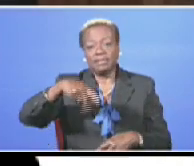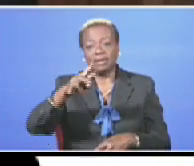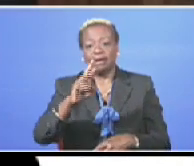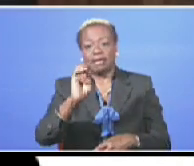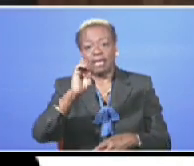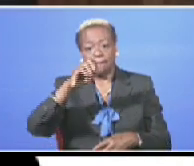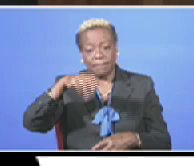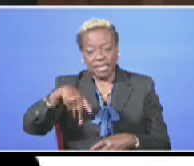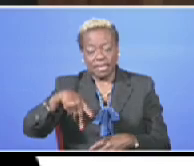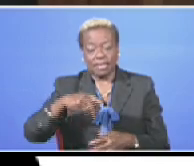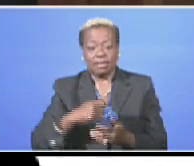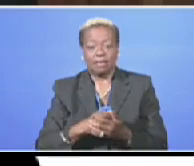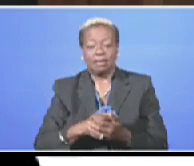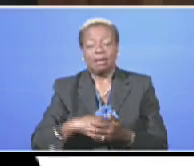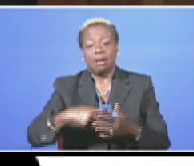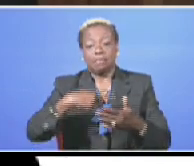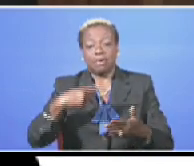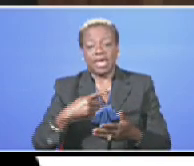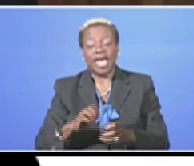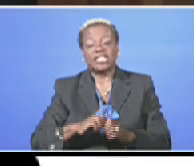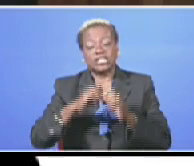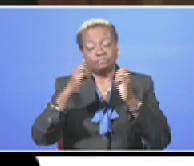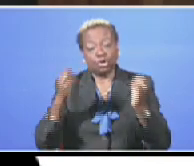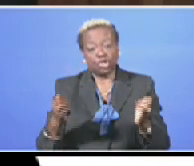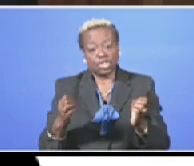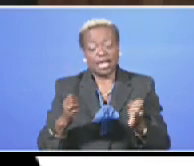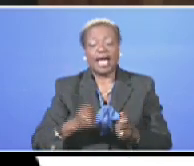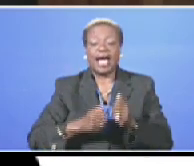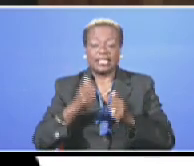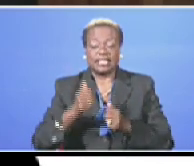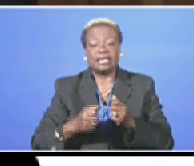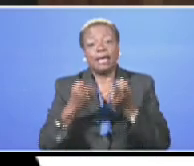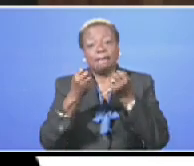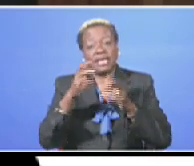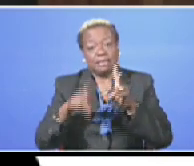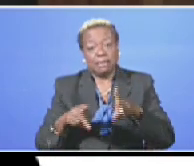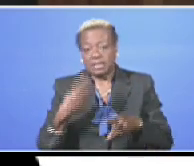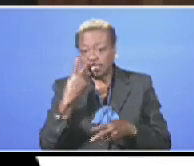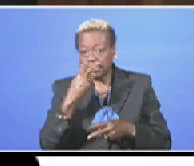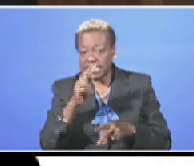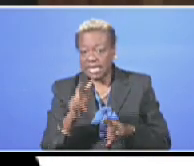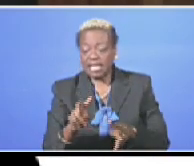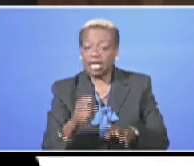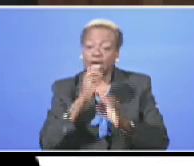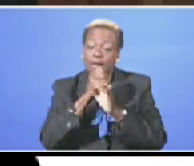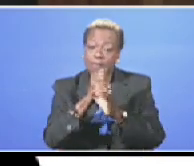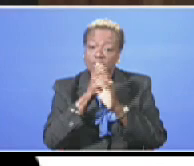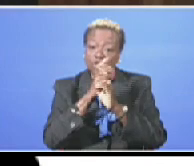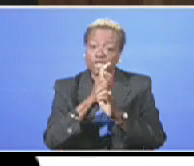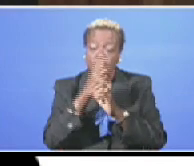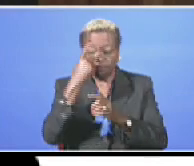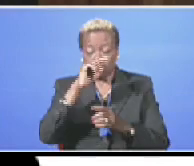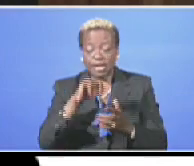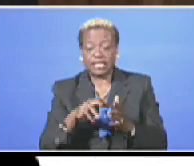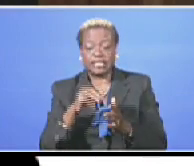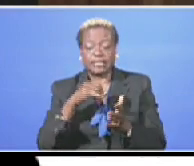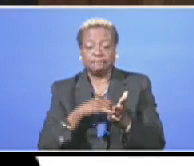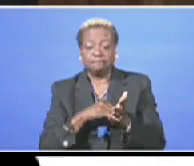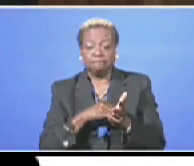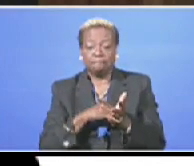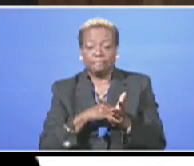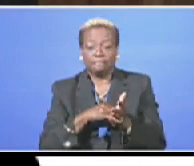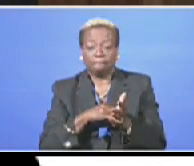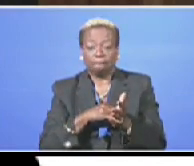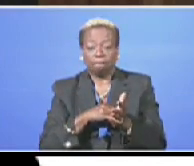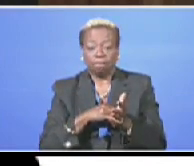pre-exposure prophylaxis. A lot of persons, they have seen commercials for it. The drug that's used for that is Truvada. Persons, they see it